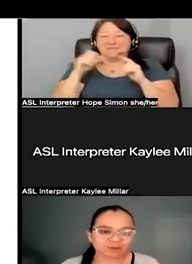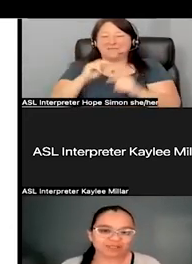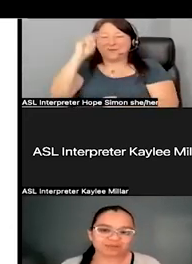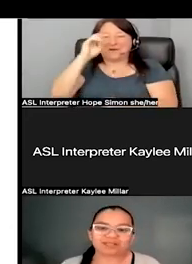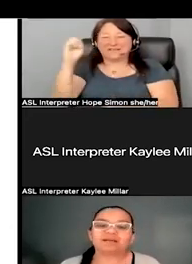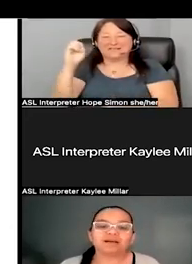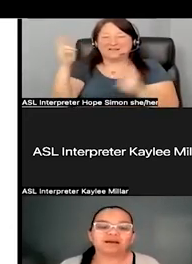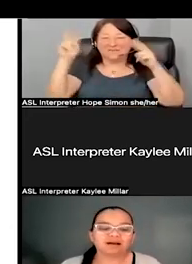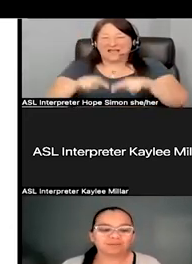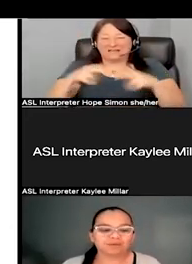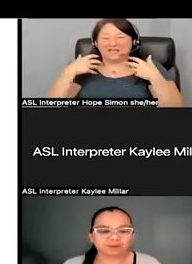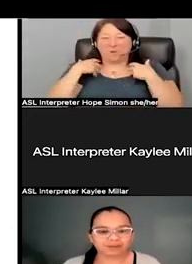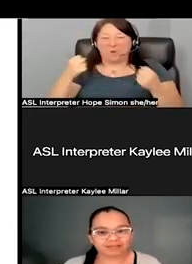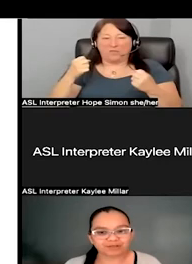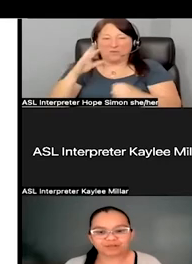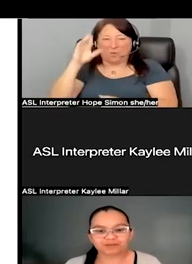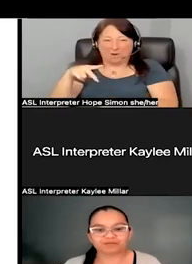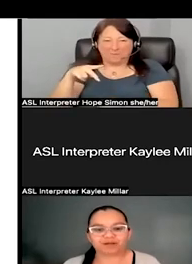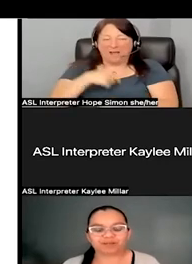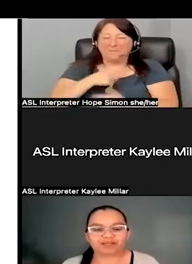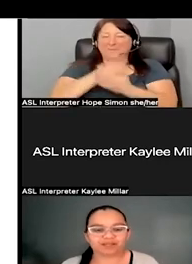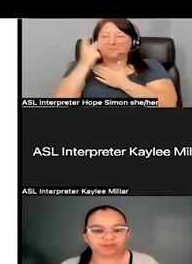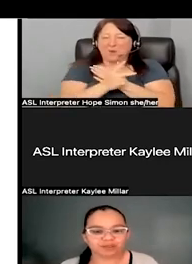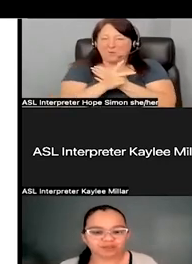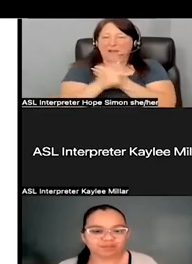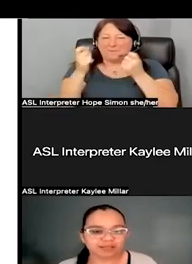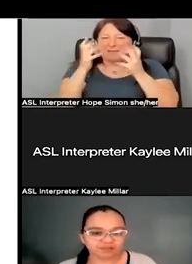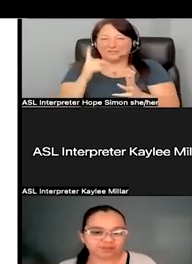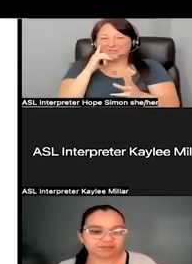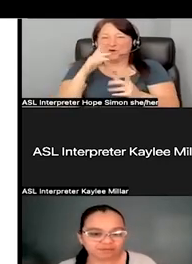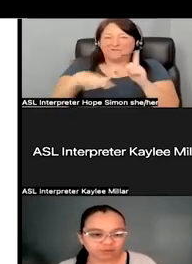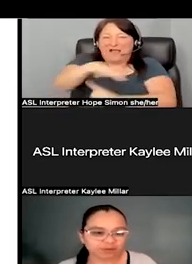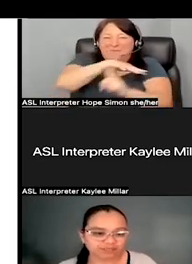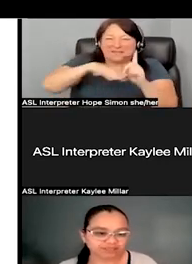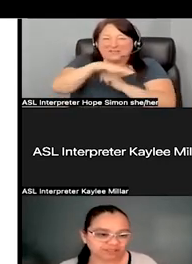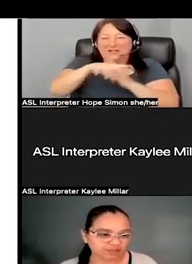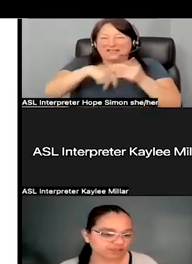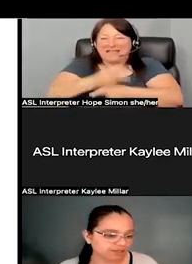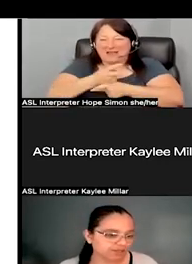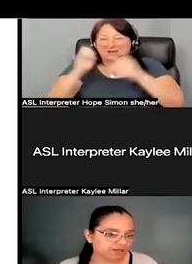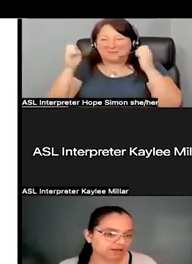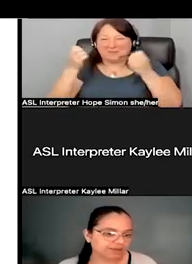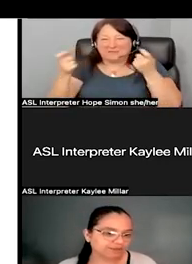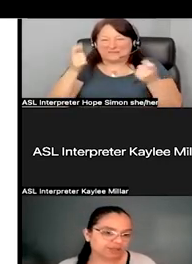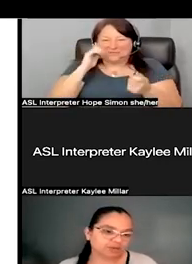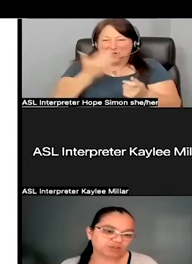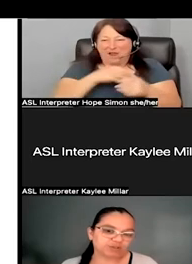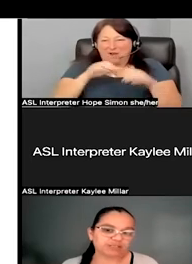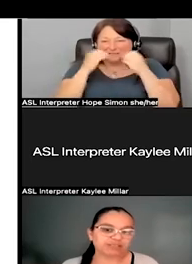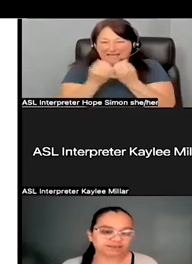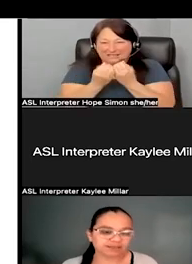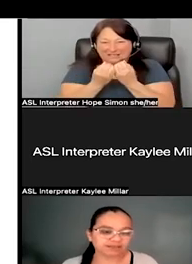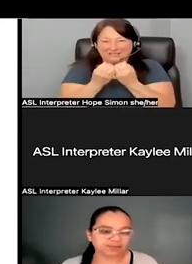Health Corporation. I'm the program manager for Environment of Care and Emergency Management for the organization. And if we can move